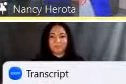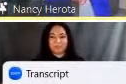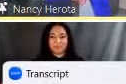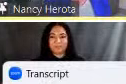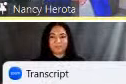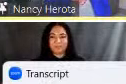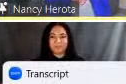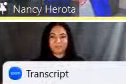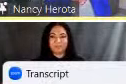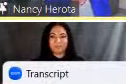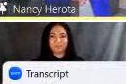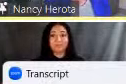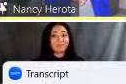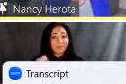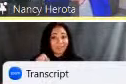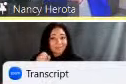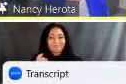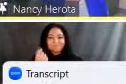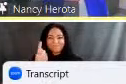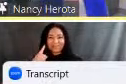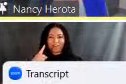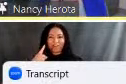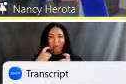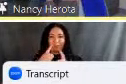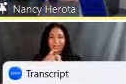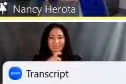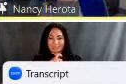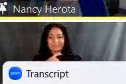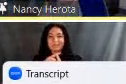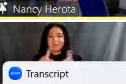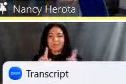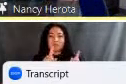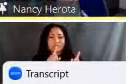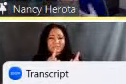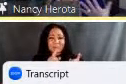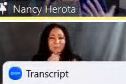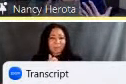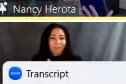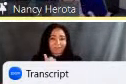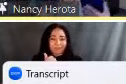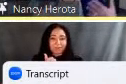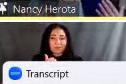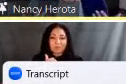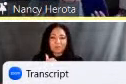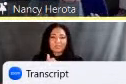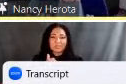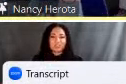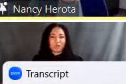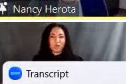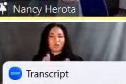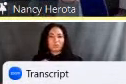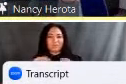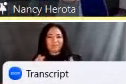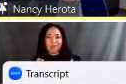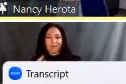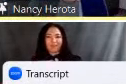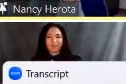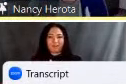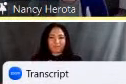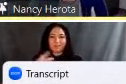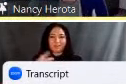it's complex and we all live this world, but what would be really helpful, I think, to also provide a context for